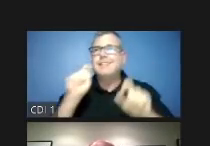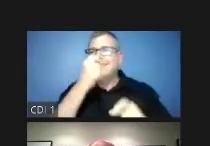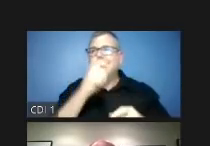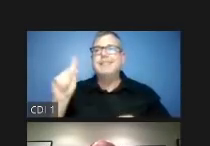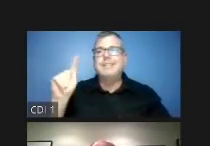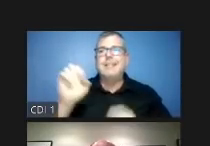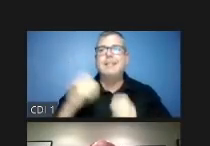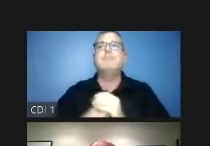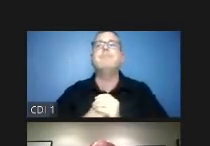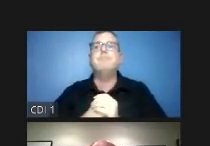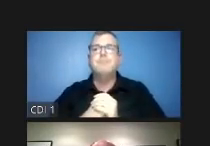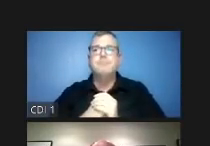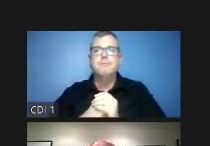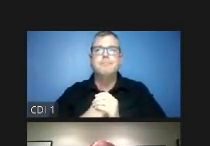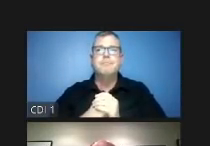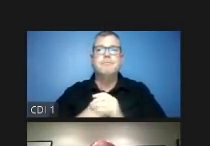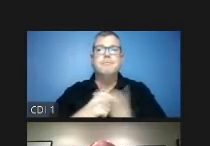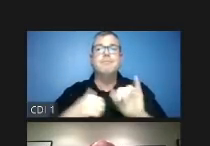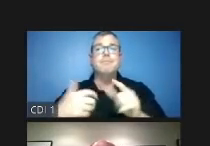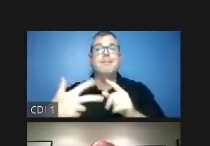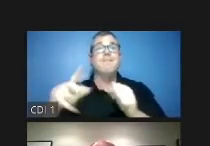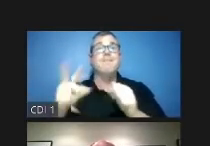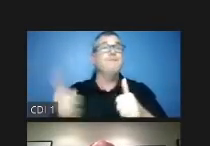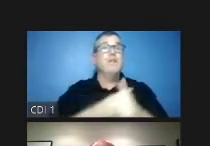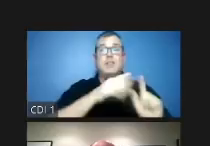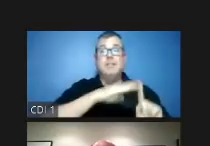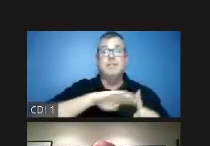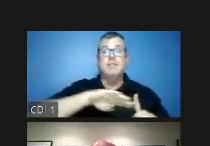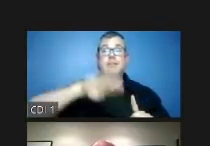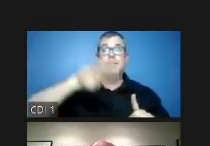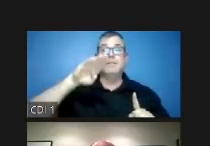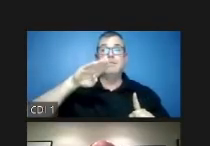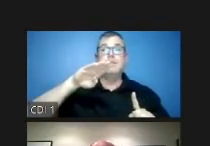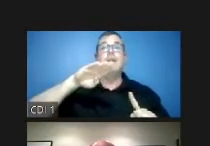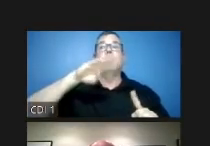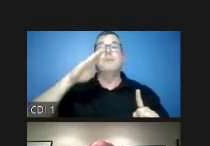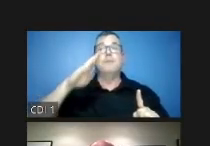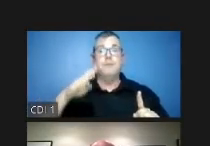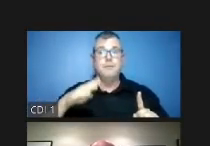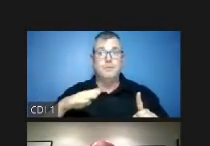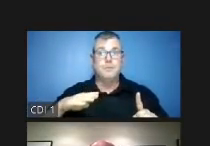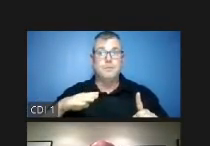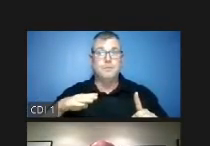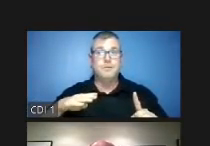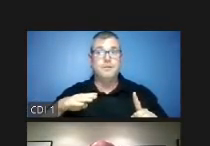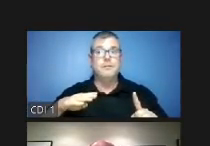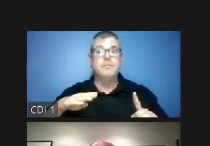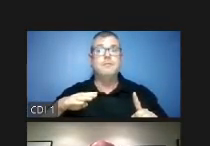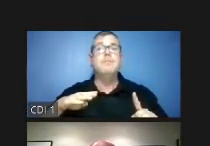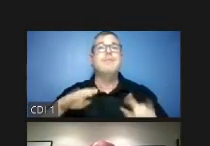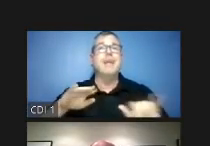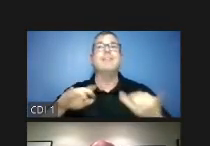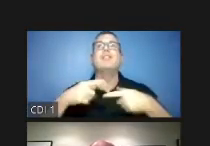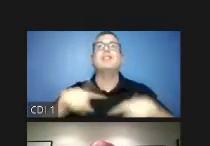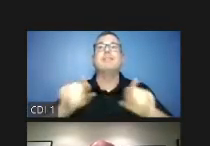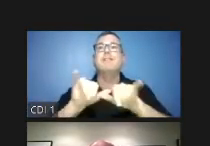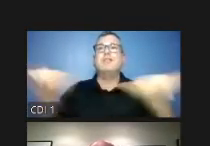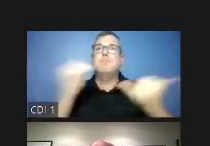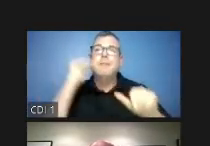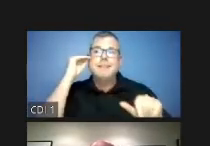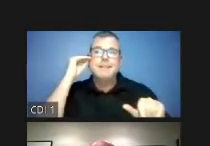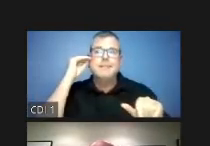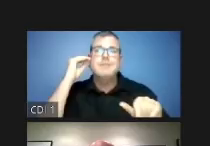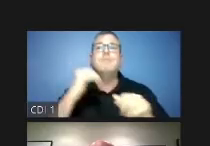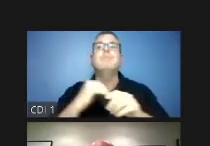first initiated the shelter-in-place policy. That surge felt dramatic and large when it occurred. Obviously, it ended up being dwarfed